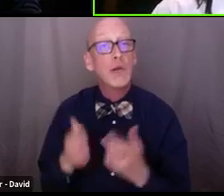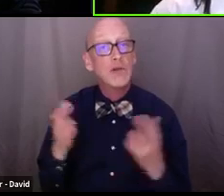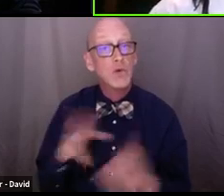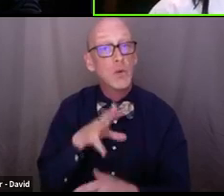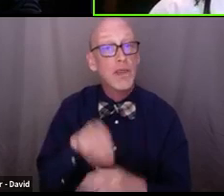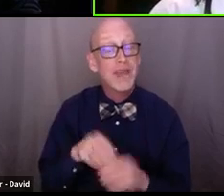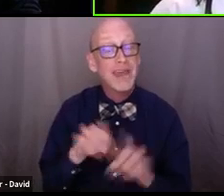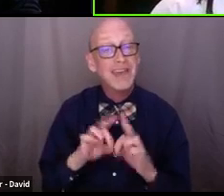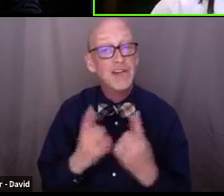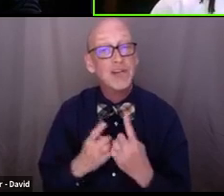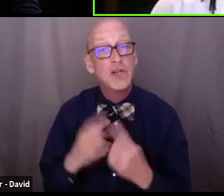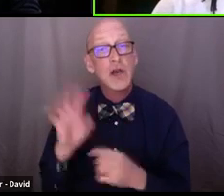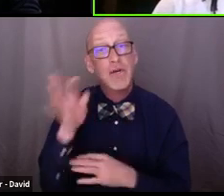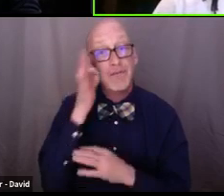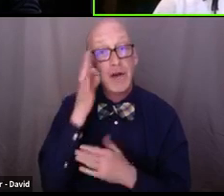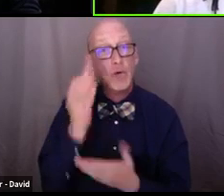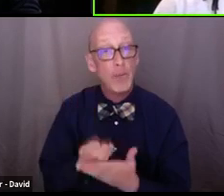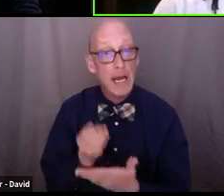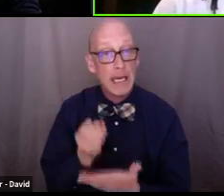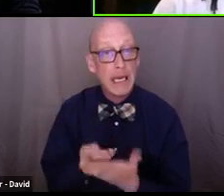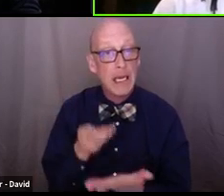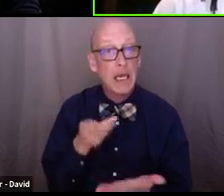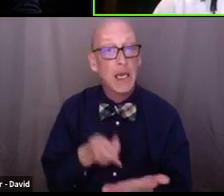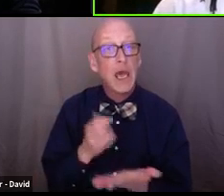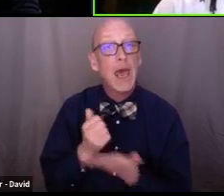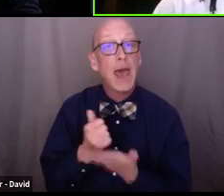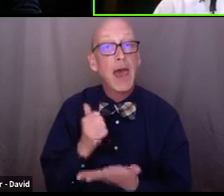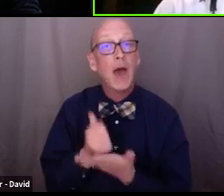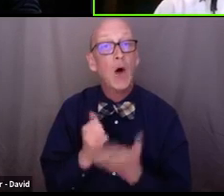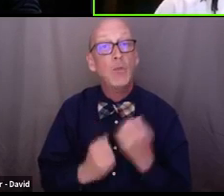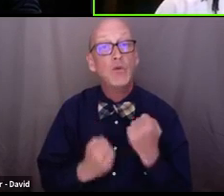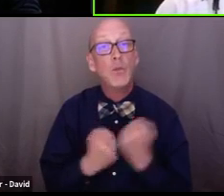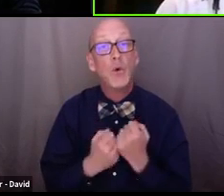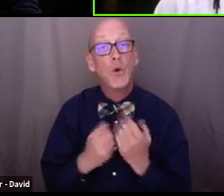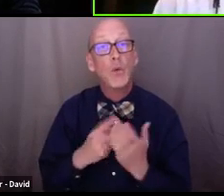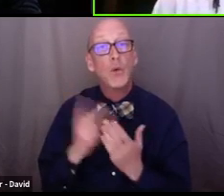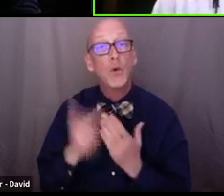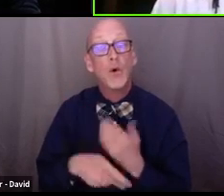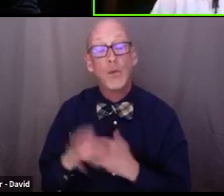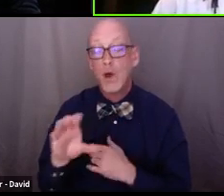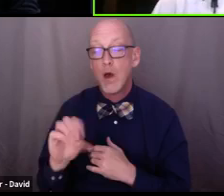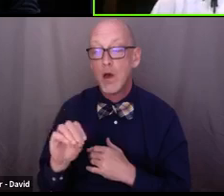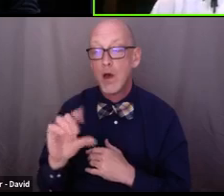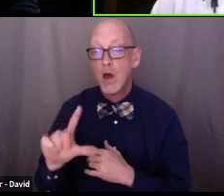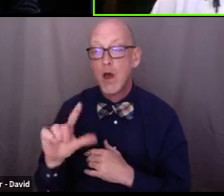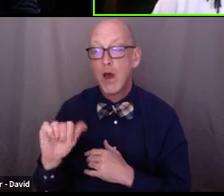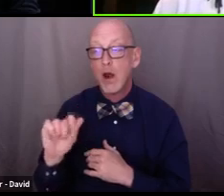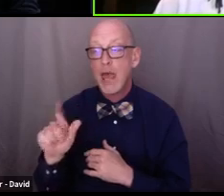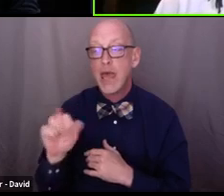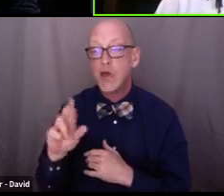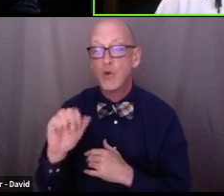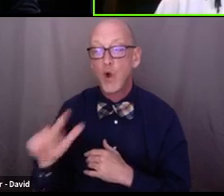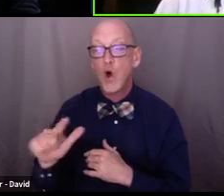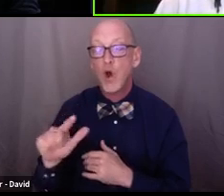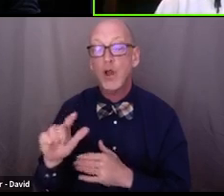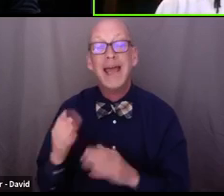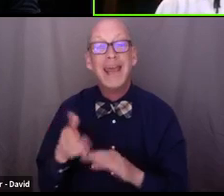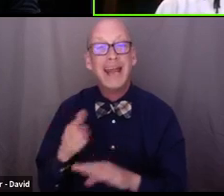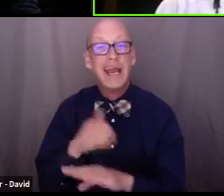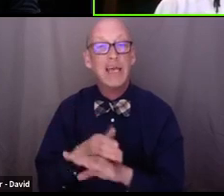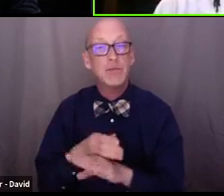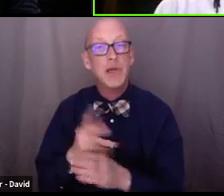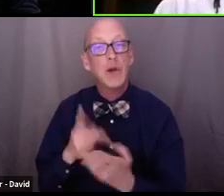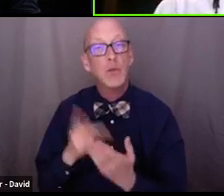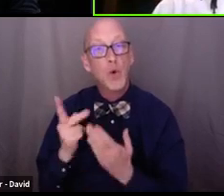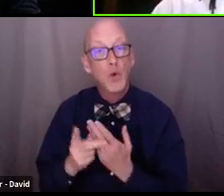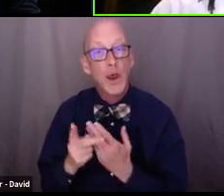division, we have federal funds that help support a program called our Collateral Enhancement Program. And we use this program in conjunction